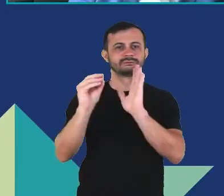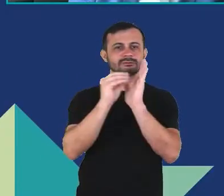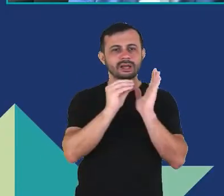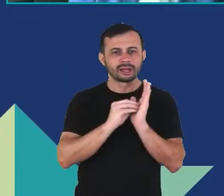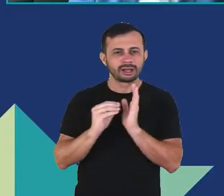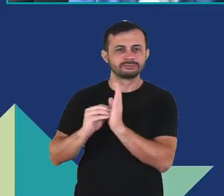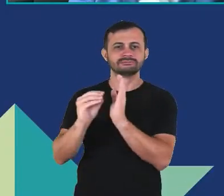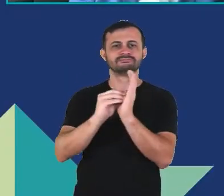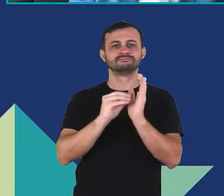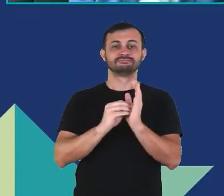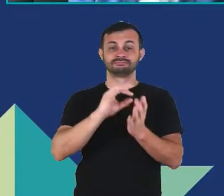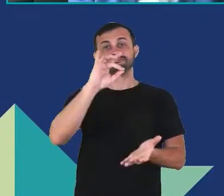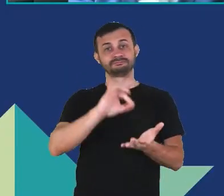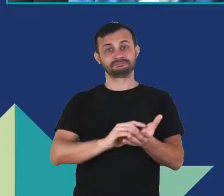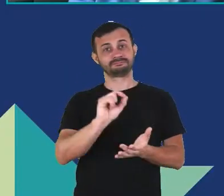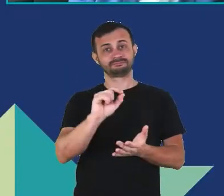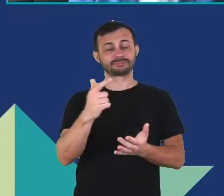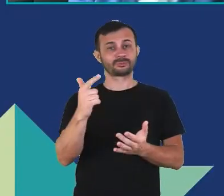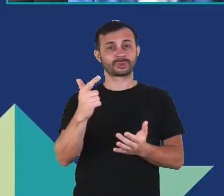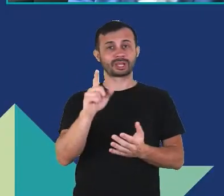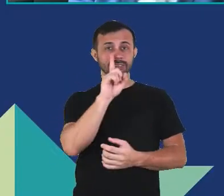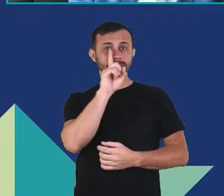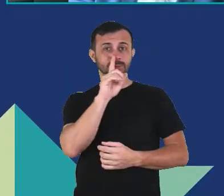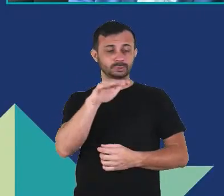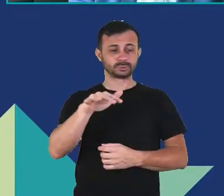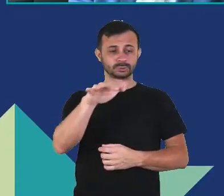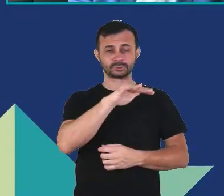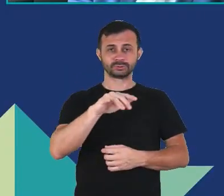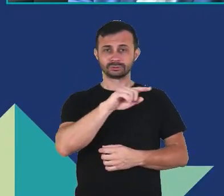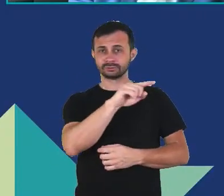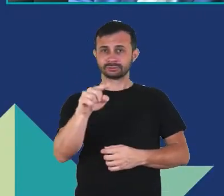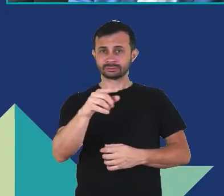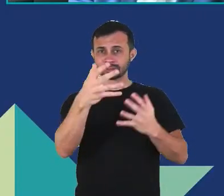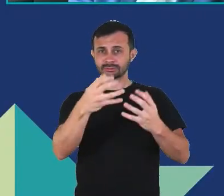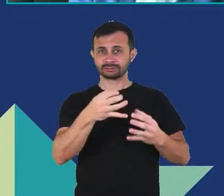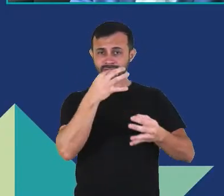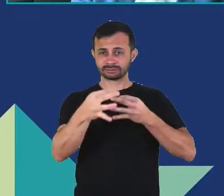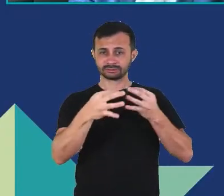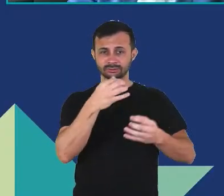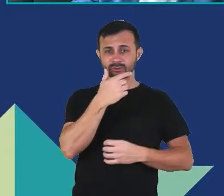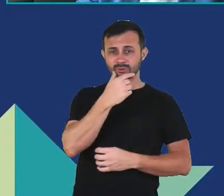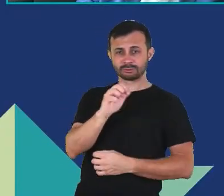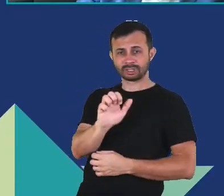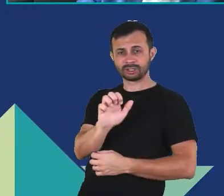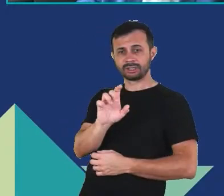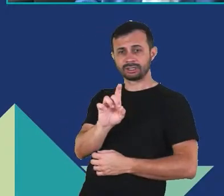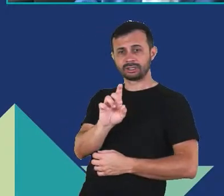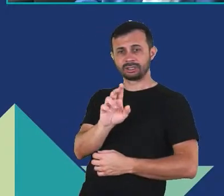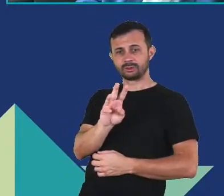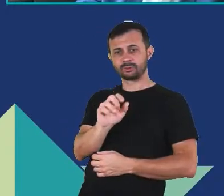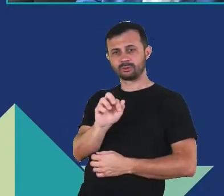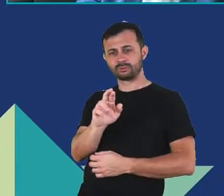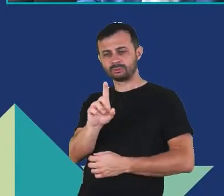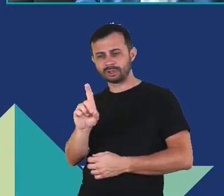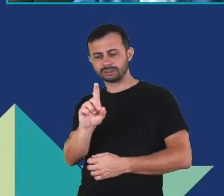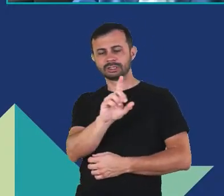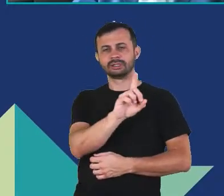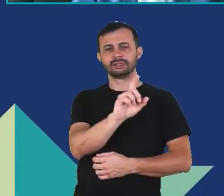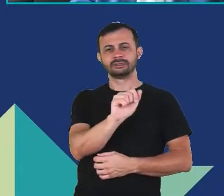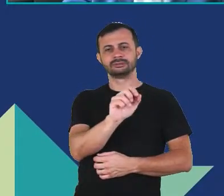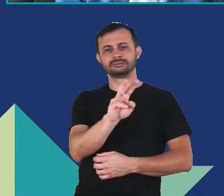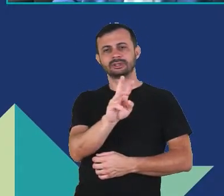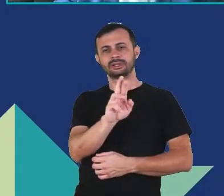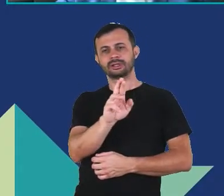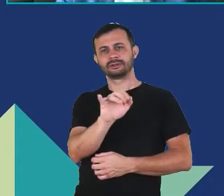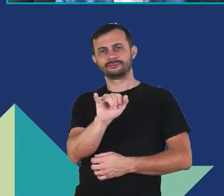You know, this is a famous quote from Edward Deming, who was actually an economist. Without data, you're just another